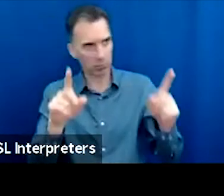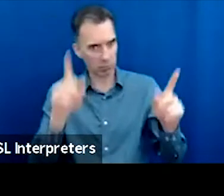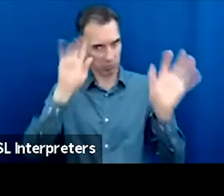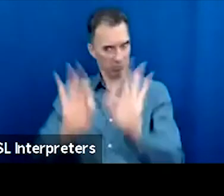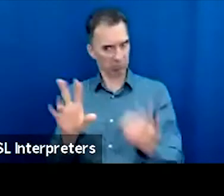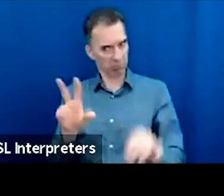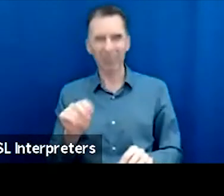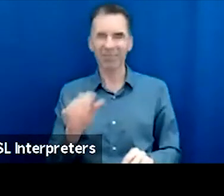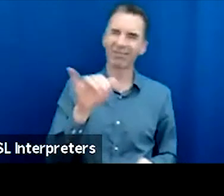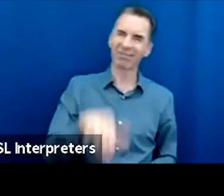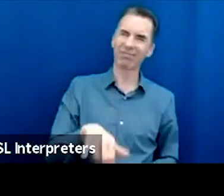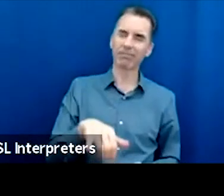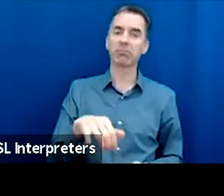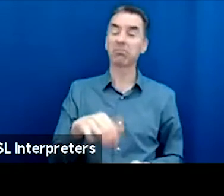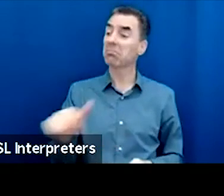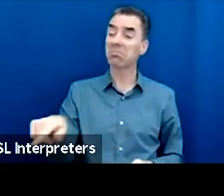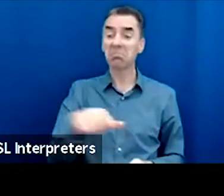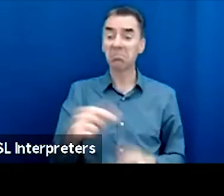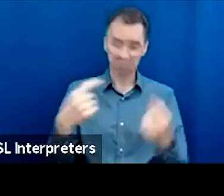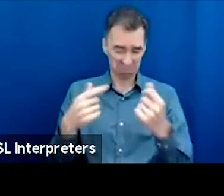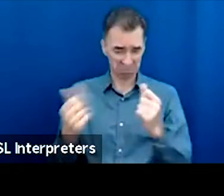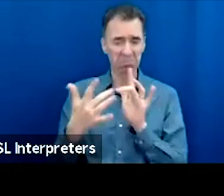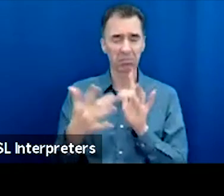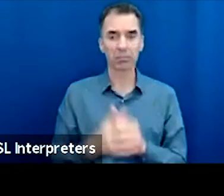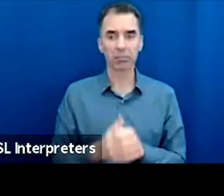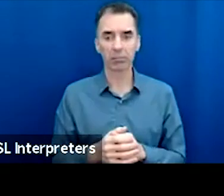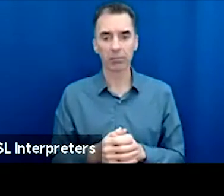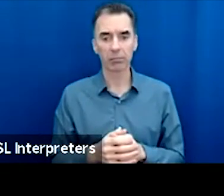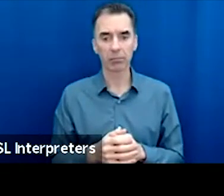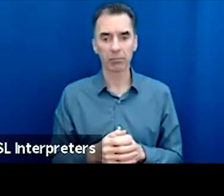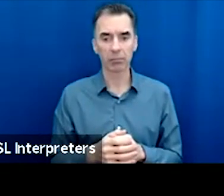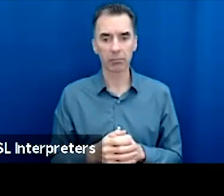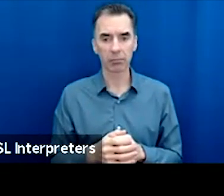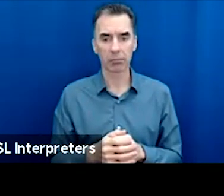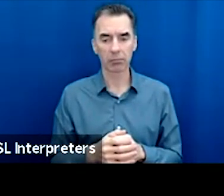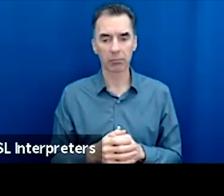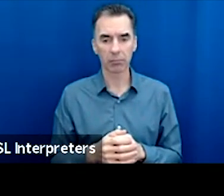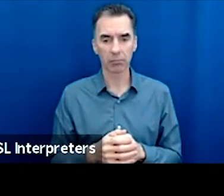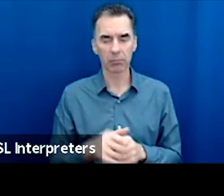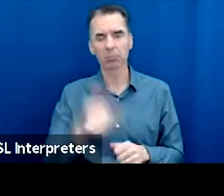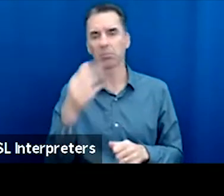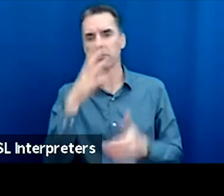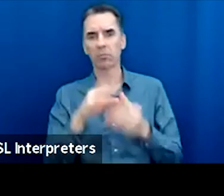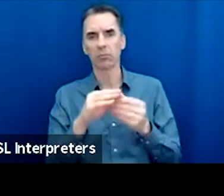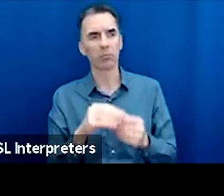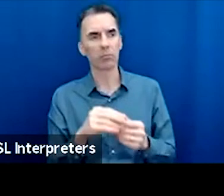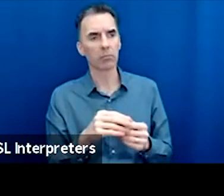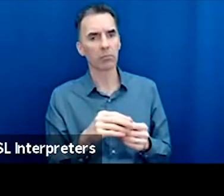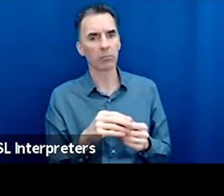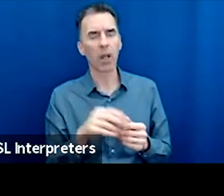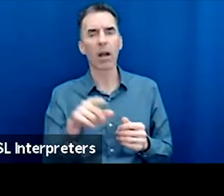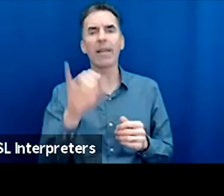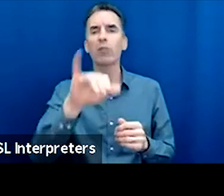if you have any other questions. And these are things I would point out, things that hopefully you keep contributing to the Jamboard,